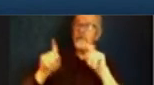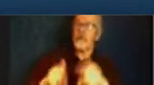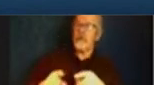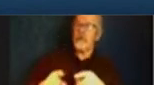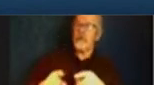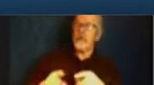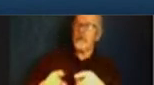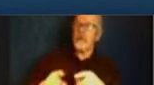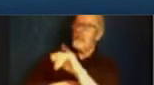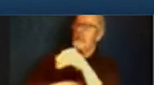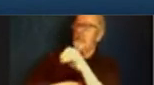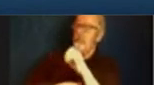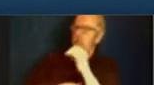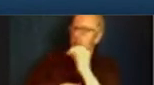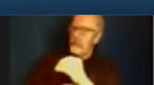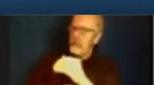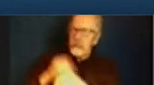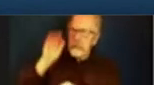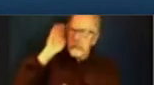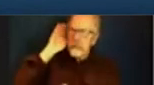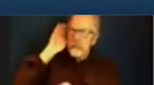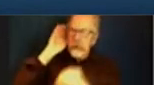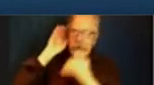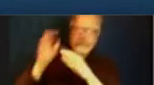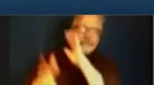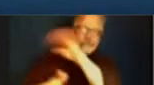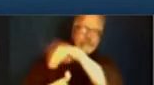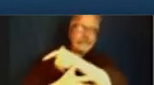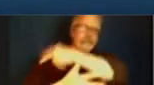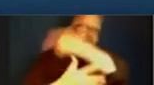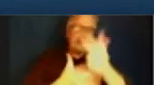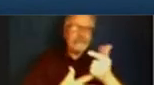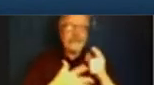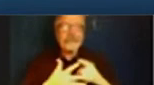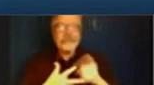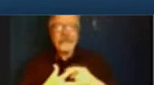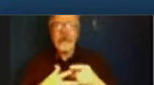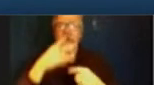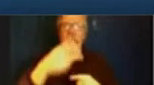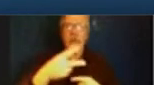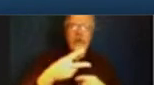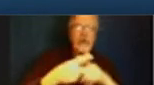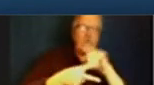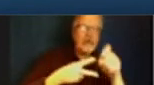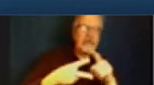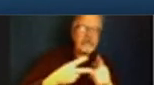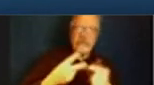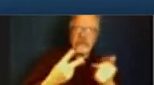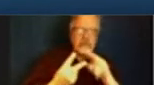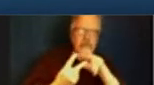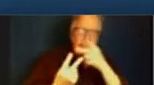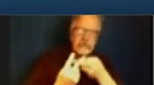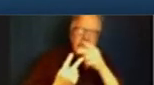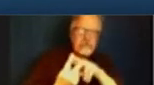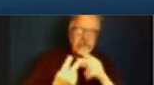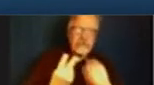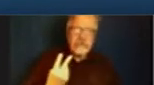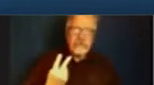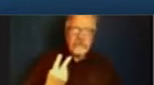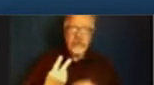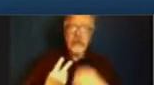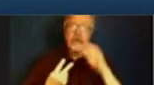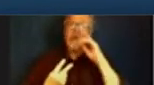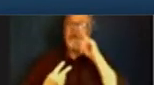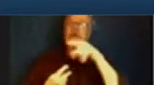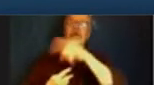Okay, so two quick questions, either for Lacey or the governor. One, any opportunity for state residents to pick up the tests anywhere, or